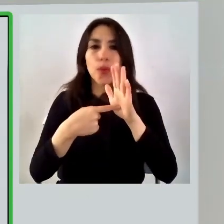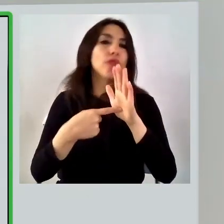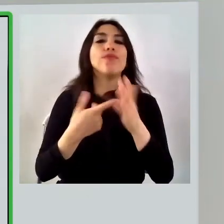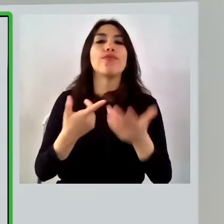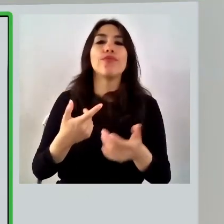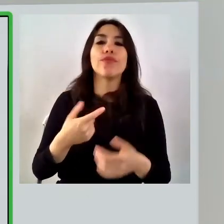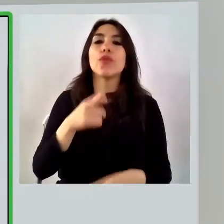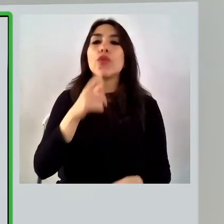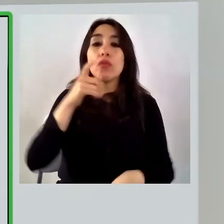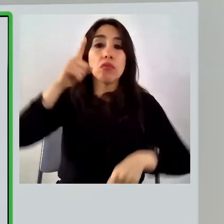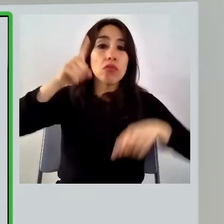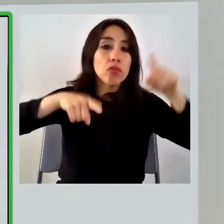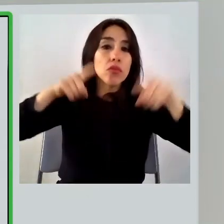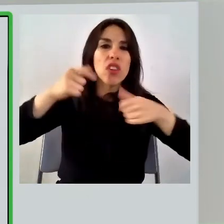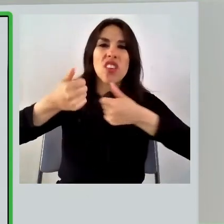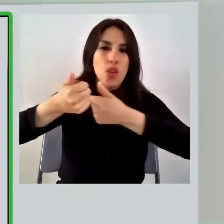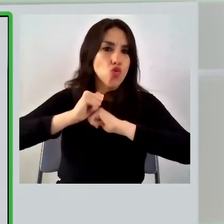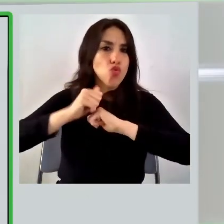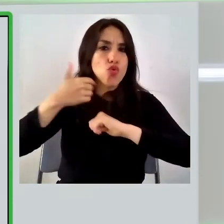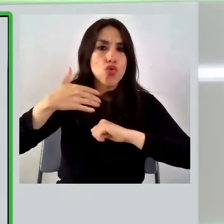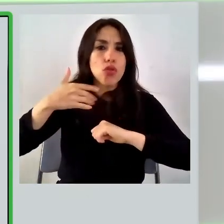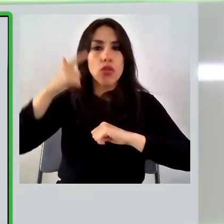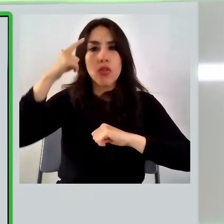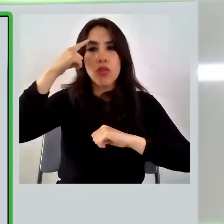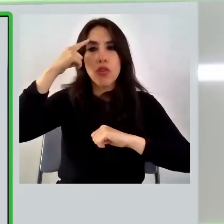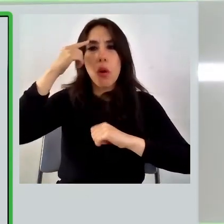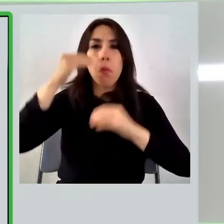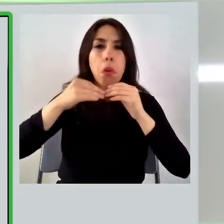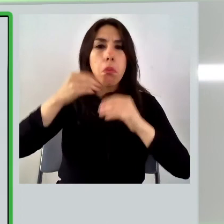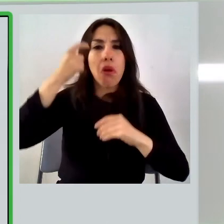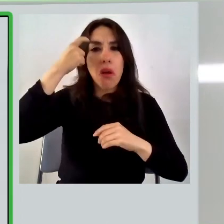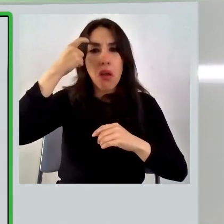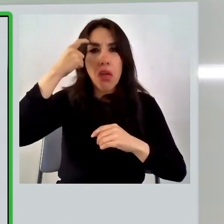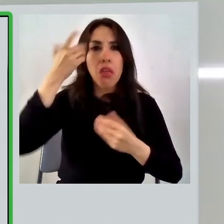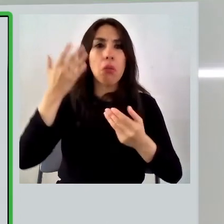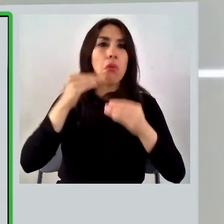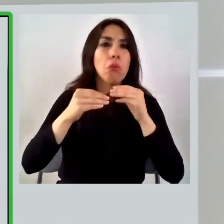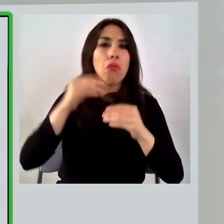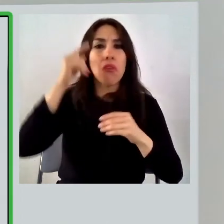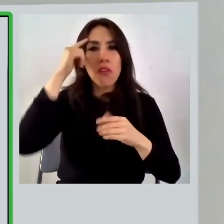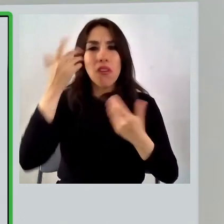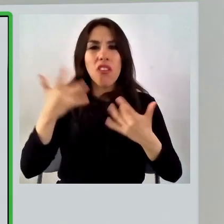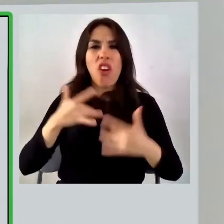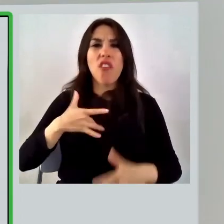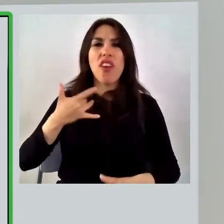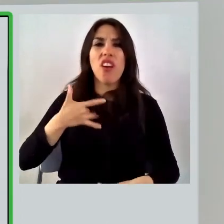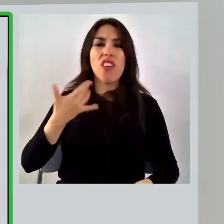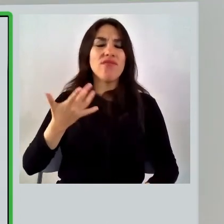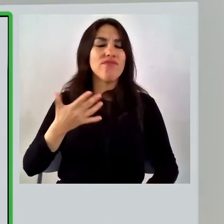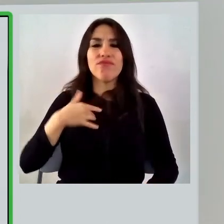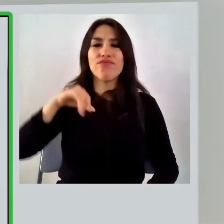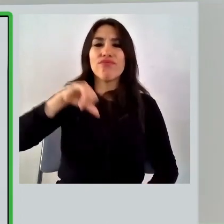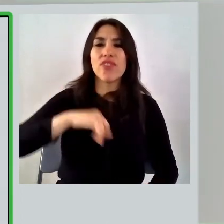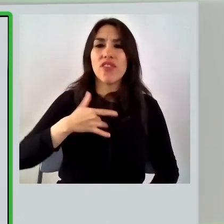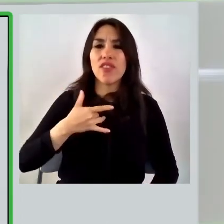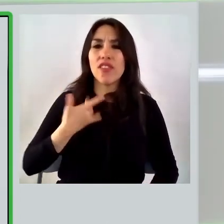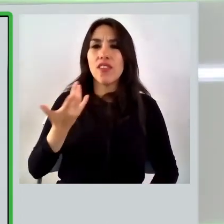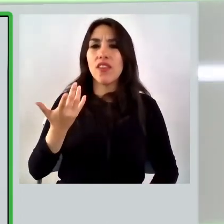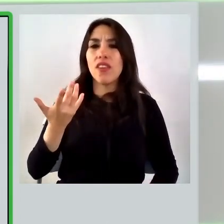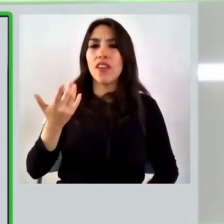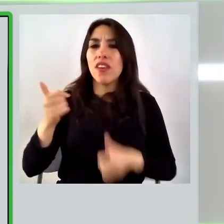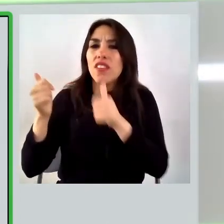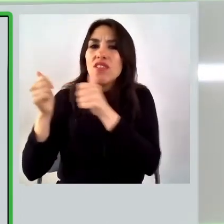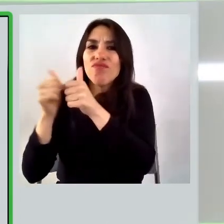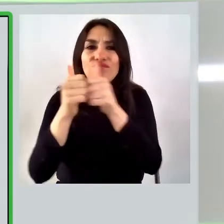There's a big perception reality gap here, right? Which leads to this lack of urgency that I